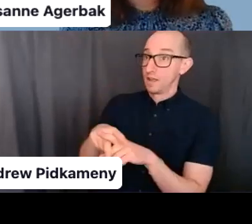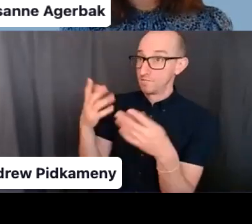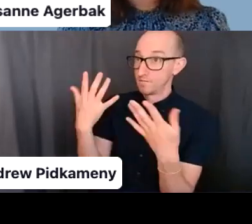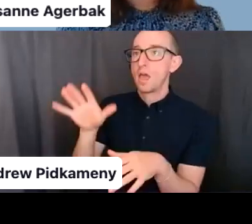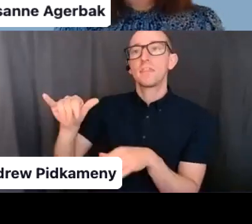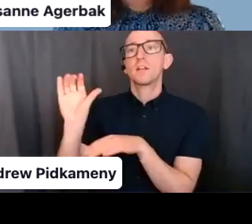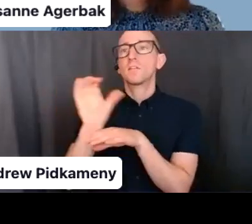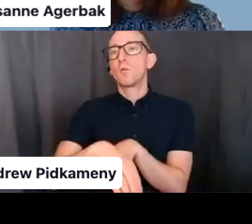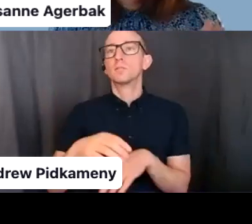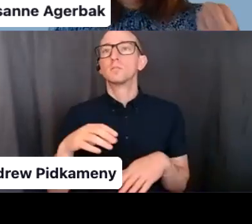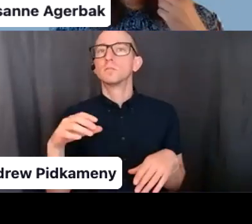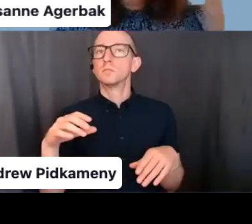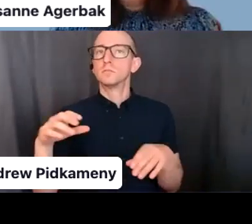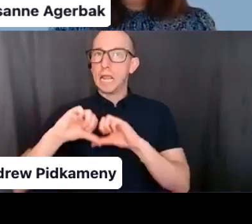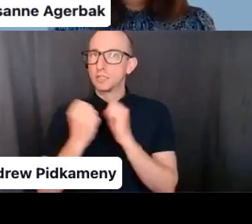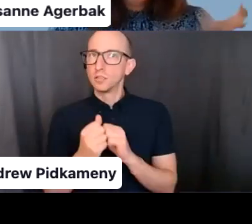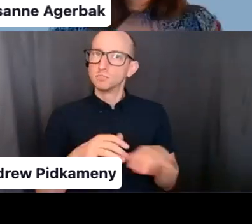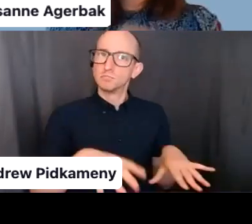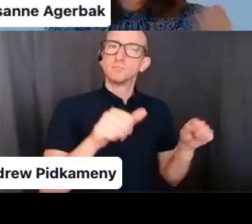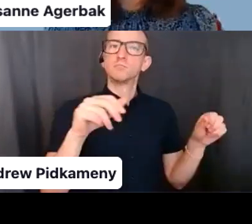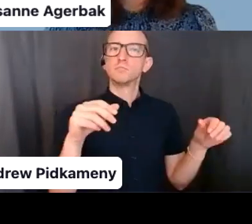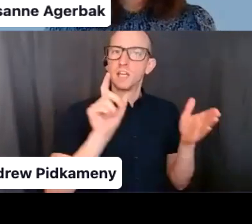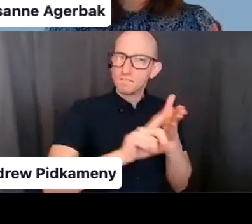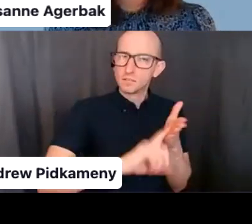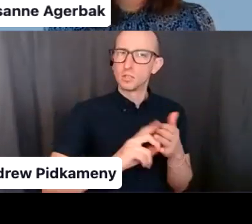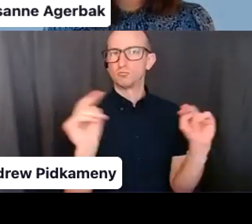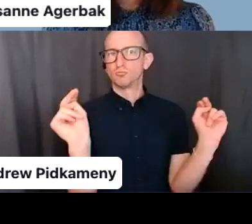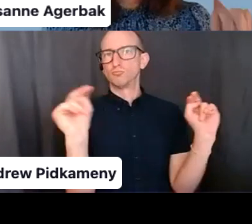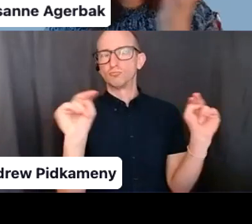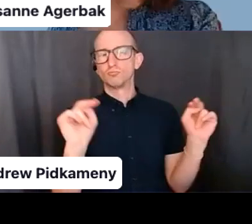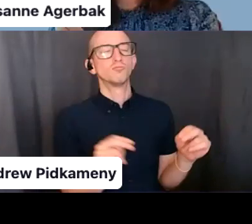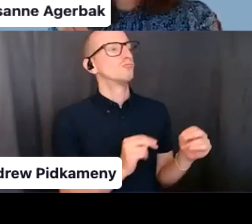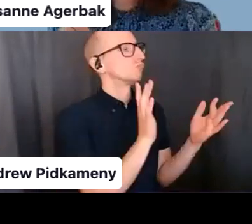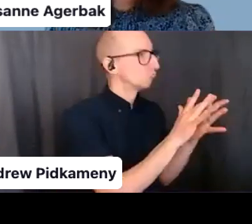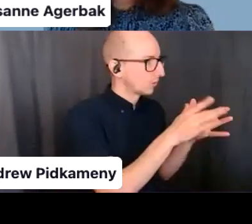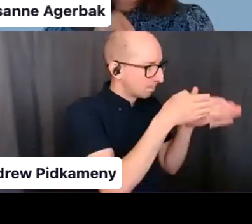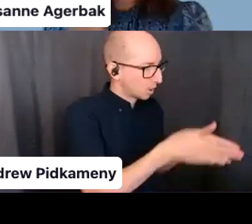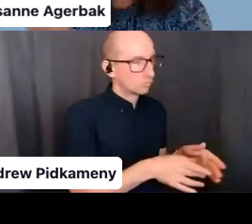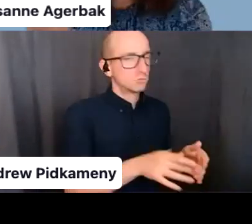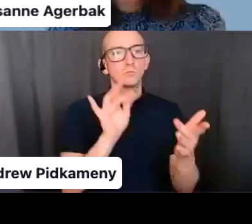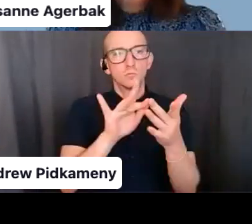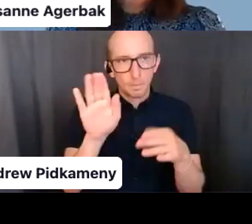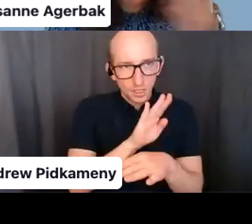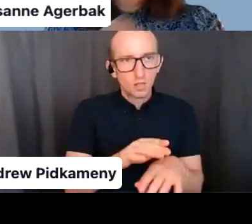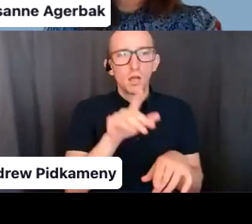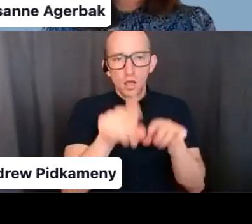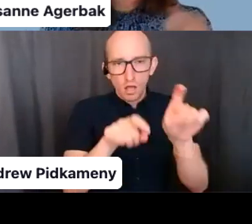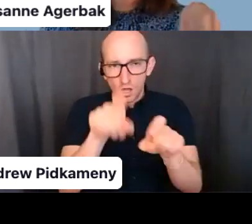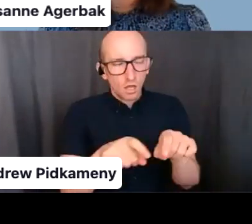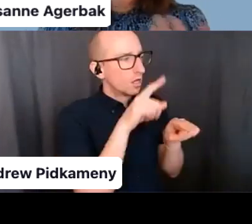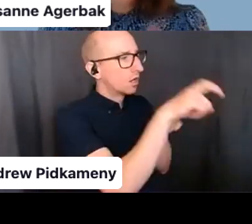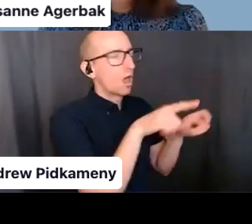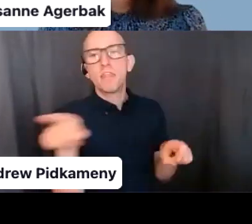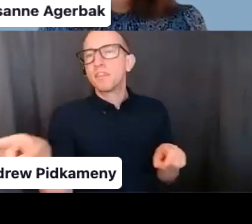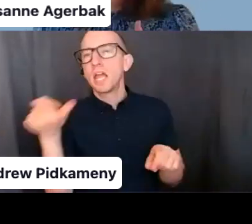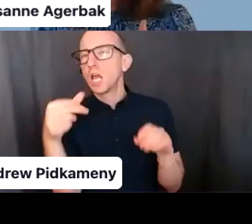neutral investigation. So they collect information from both sides. They're not acting on behalf of one side or the